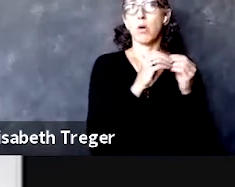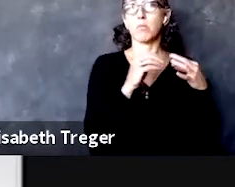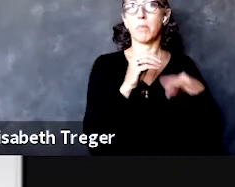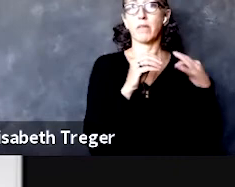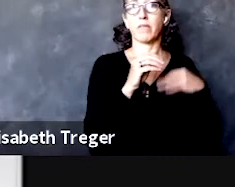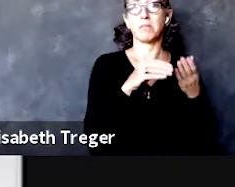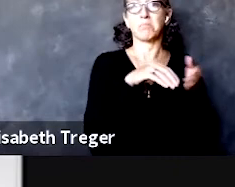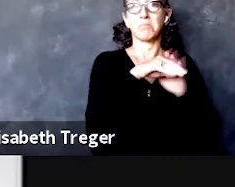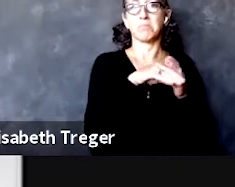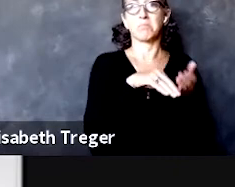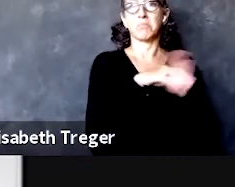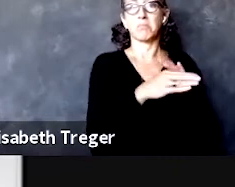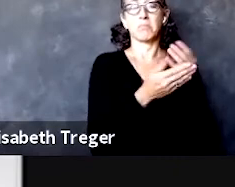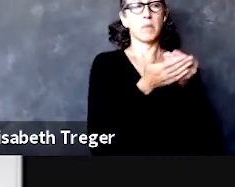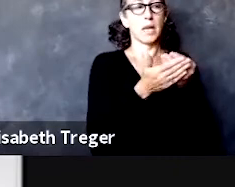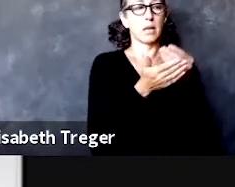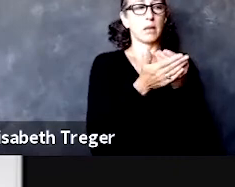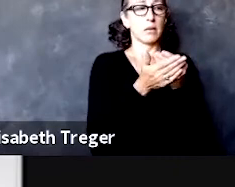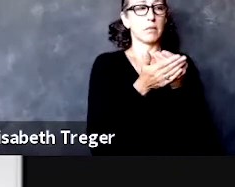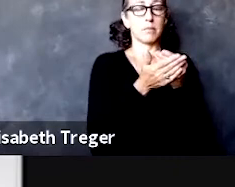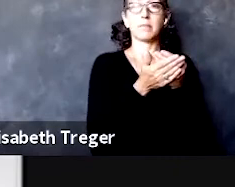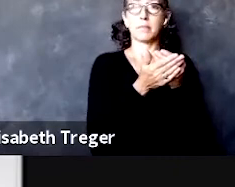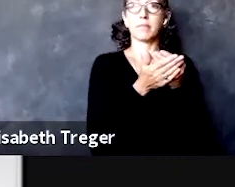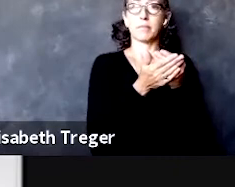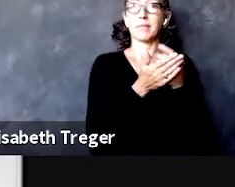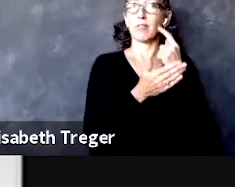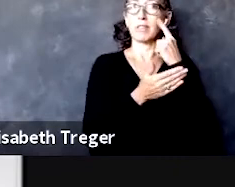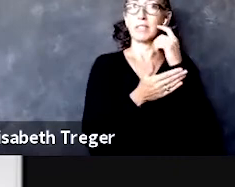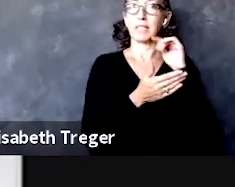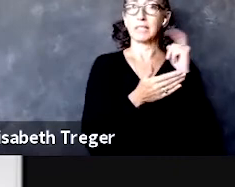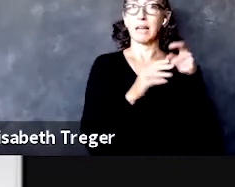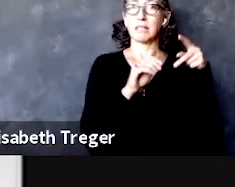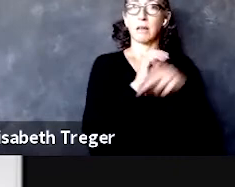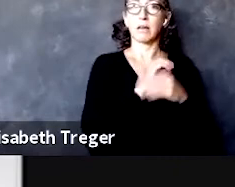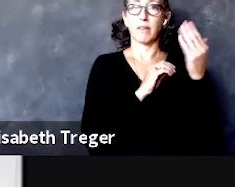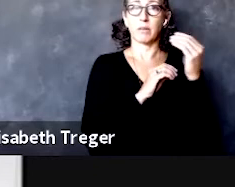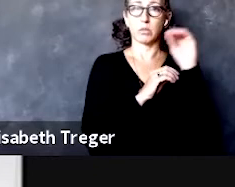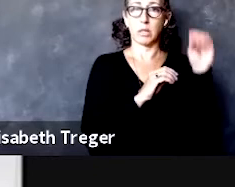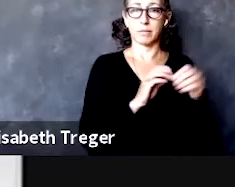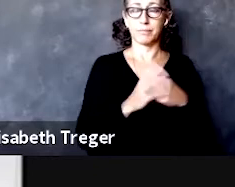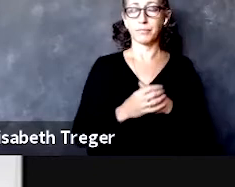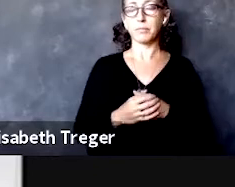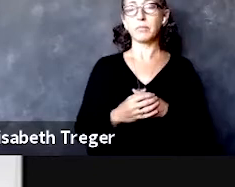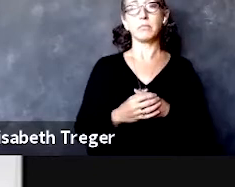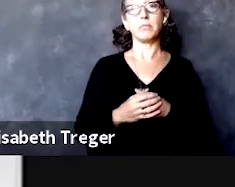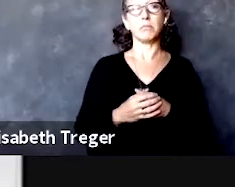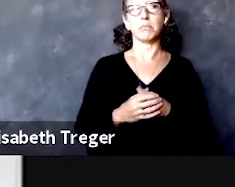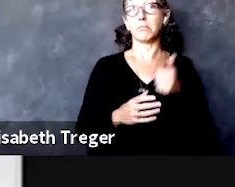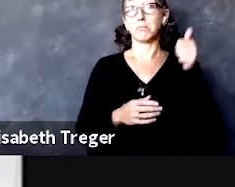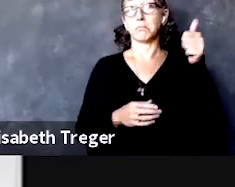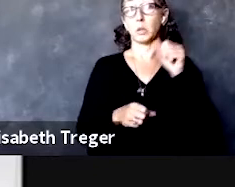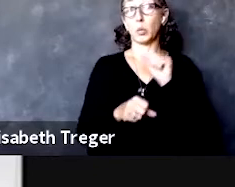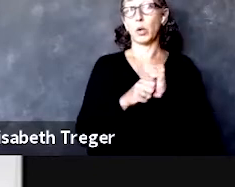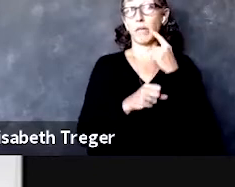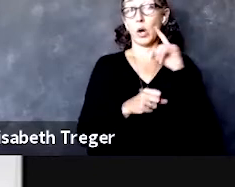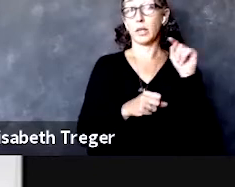country, and who just got a tax cut of around 15%, and who didn't have to work for it. We'll come back